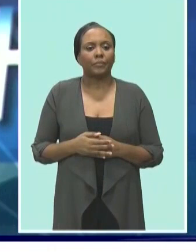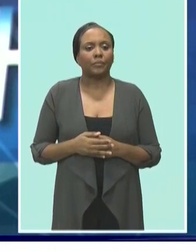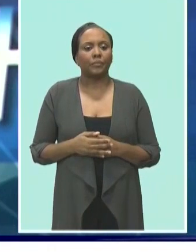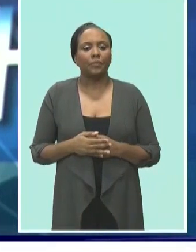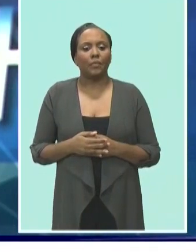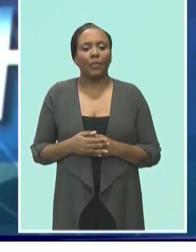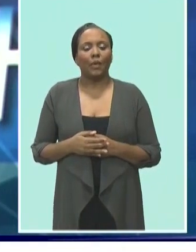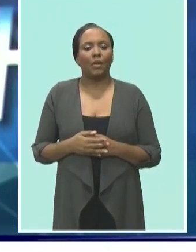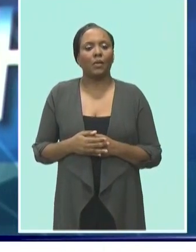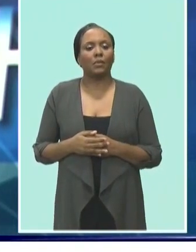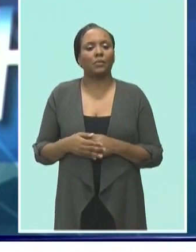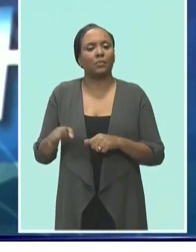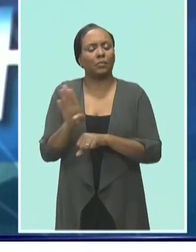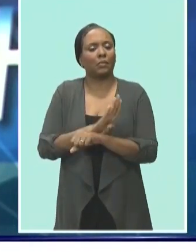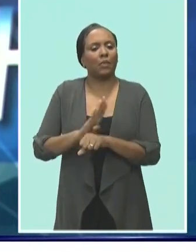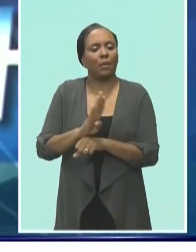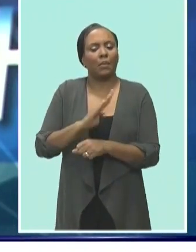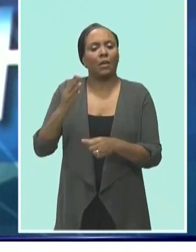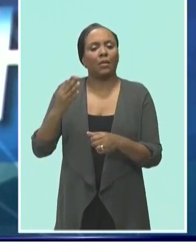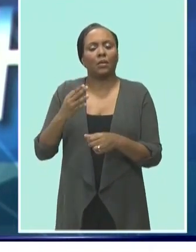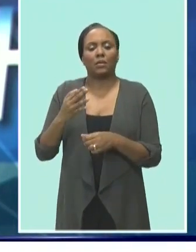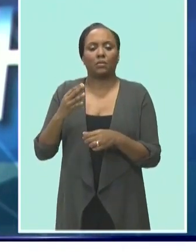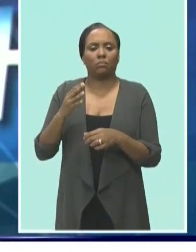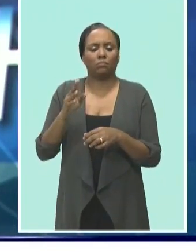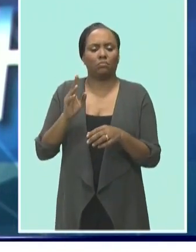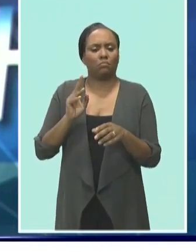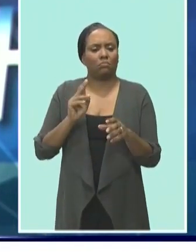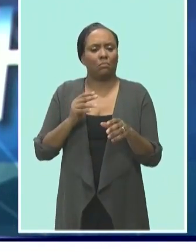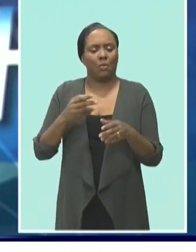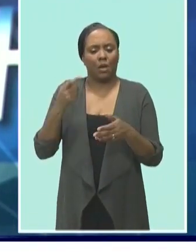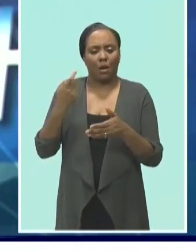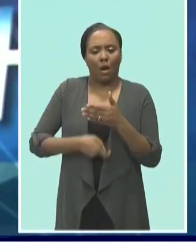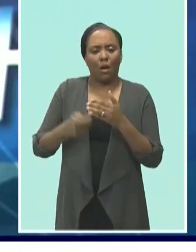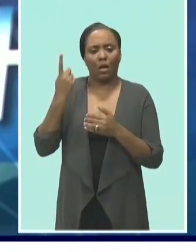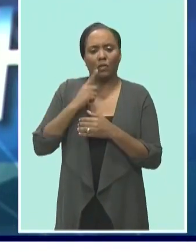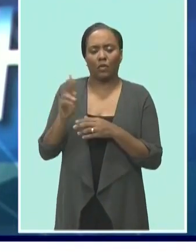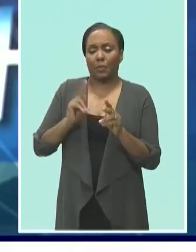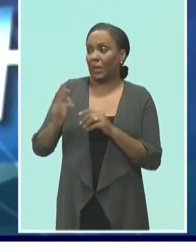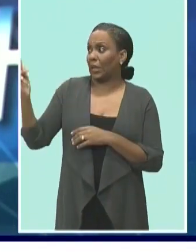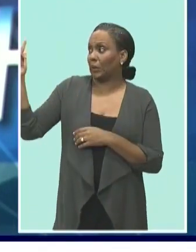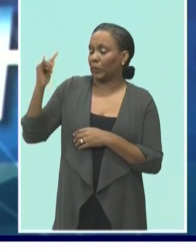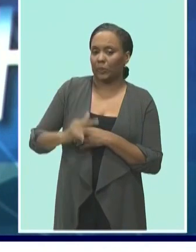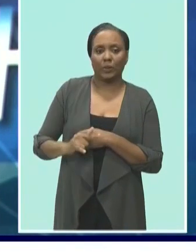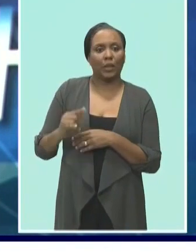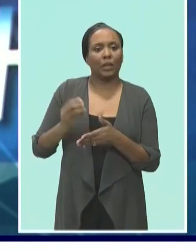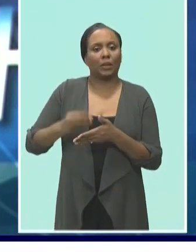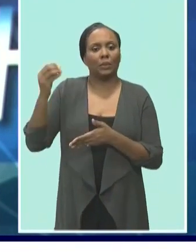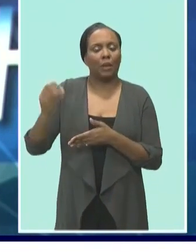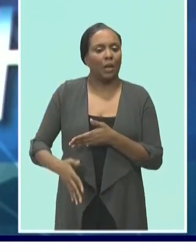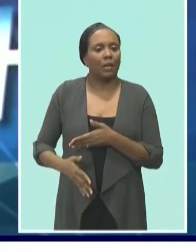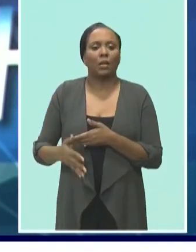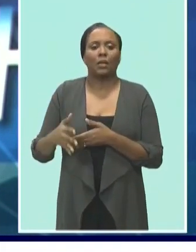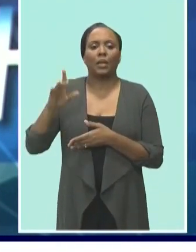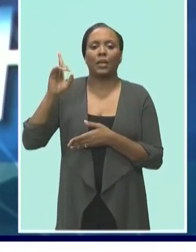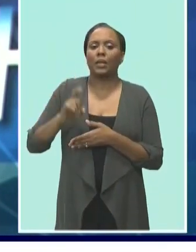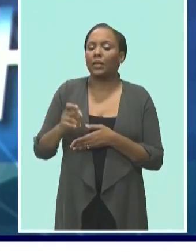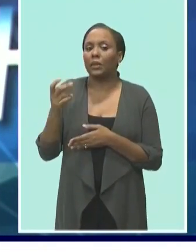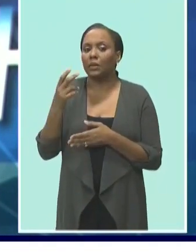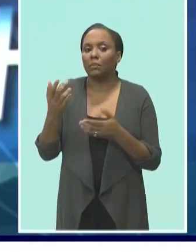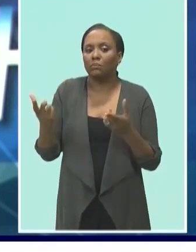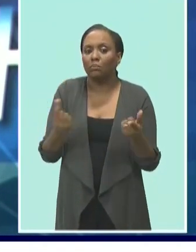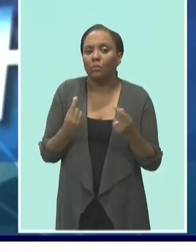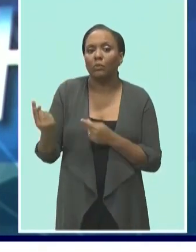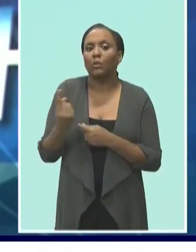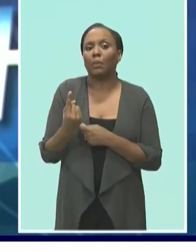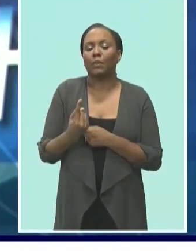pricing itself out of the tourism market if it continues to increase taxes on the sector. This concern from Chairman of the Barbados